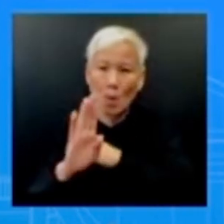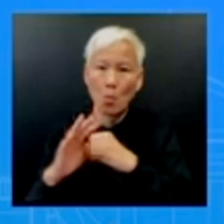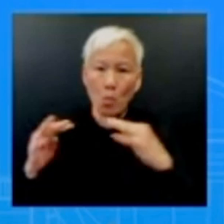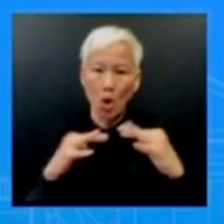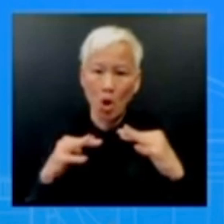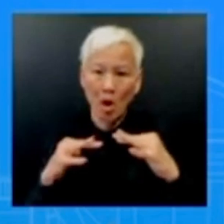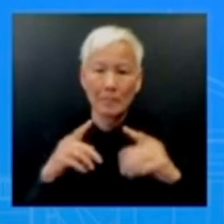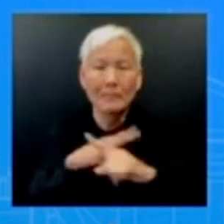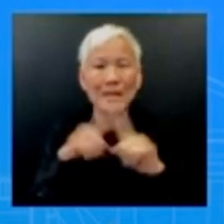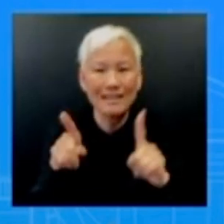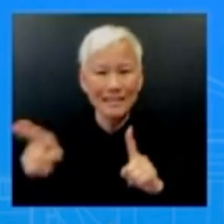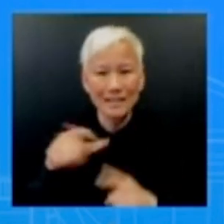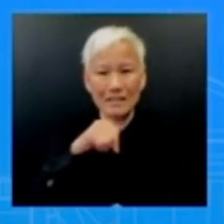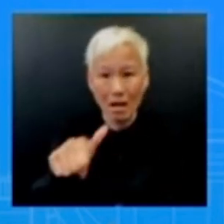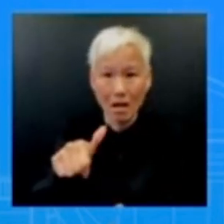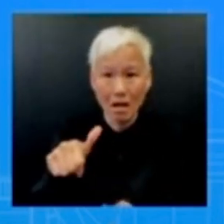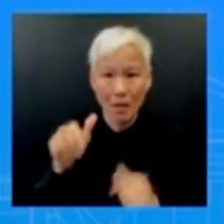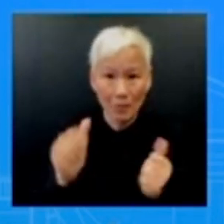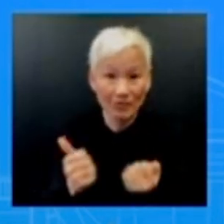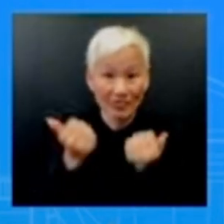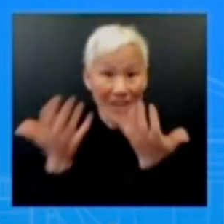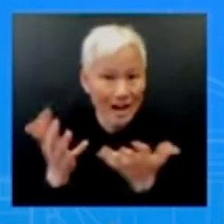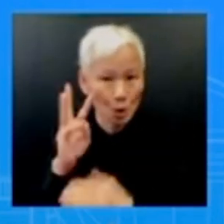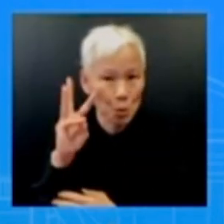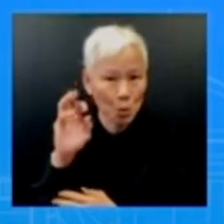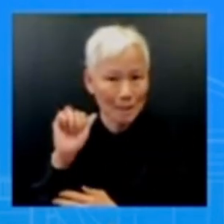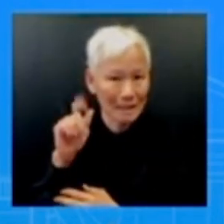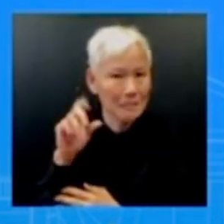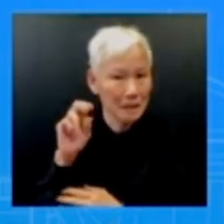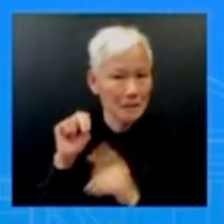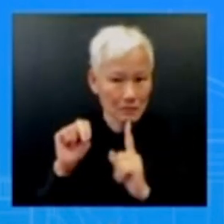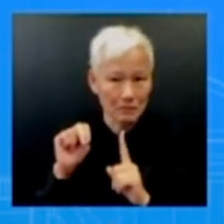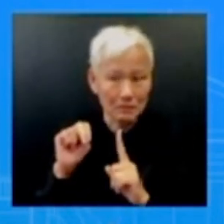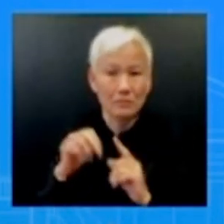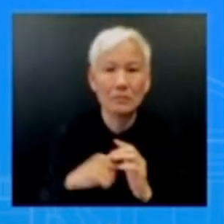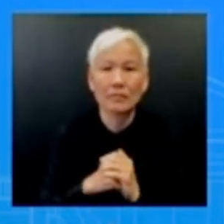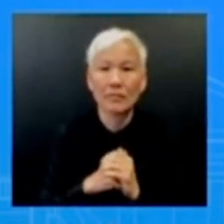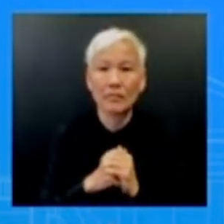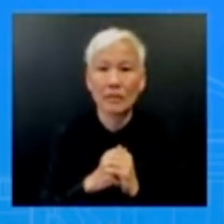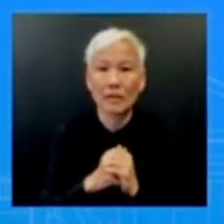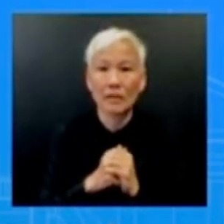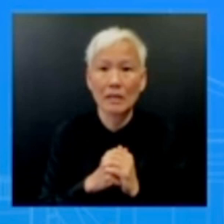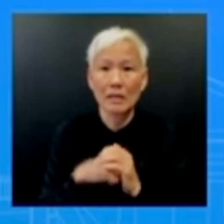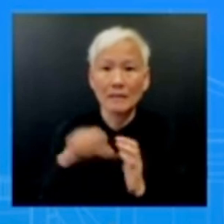participated in sanctions the way we obviously would have preferred them to do.